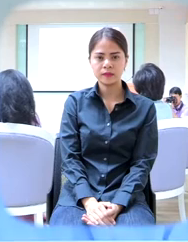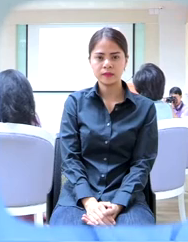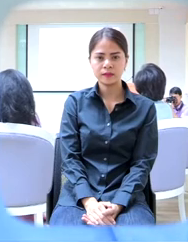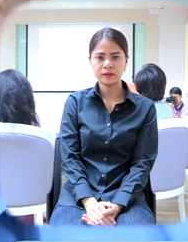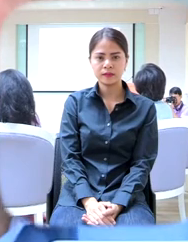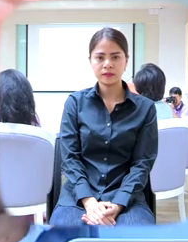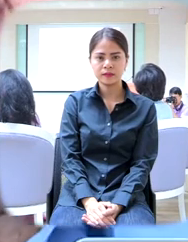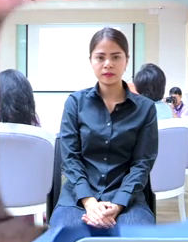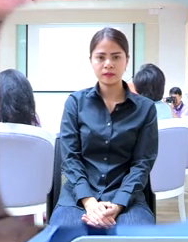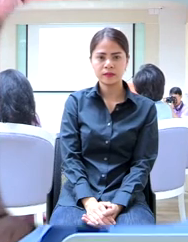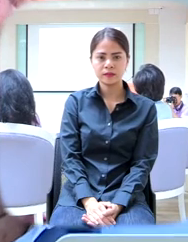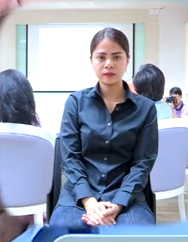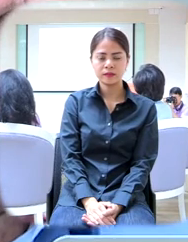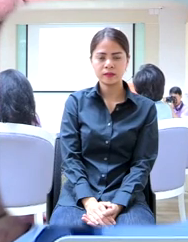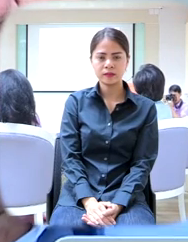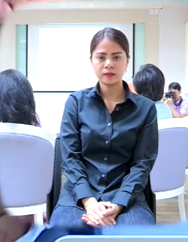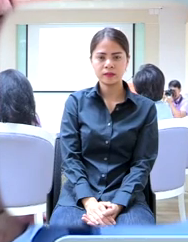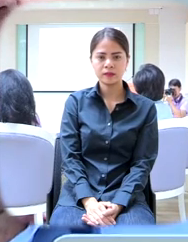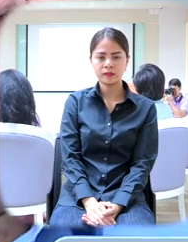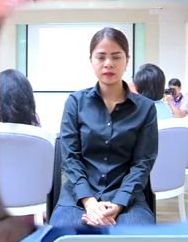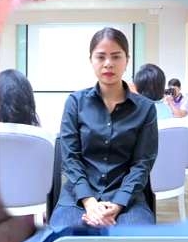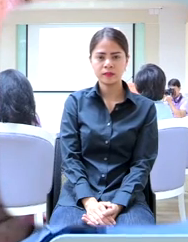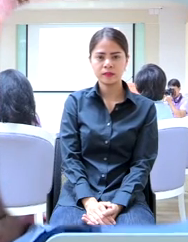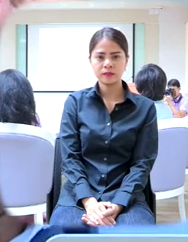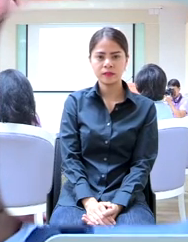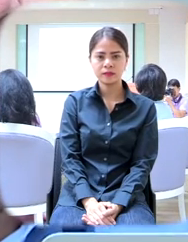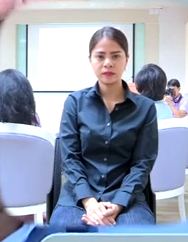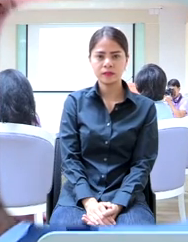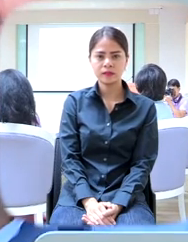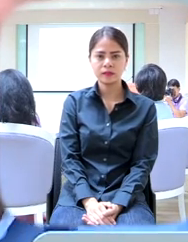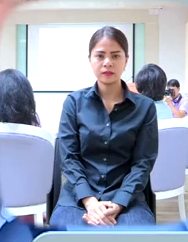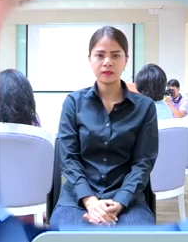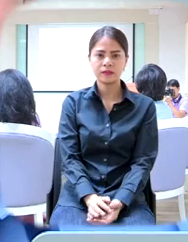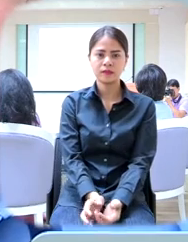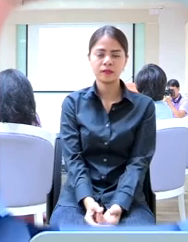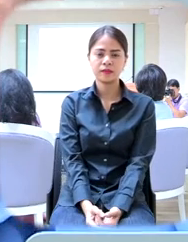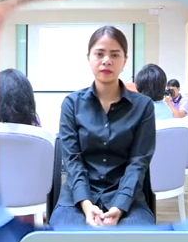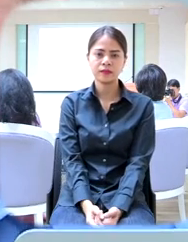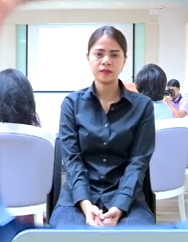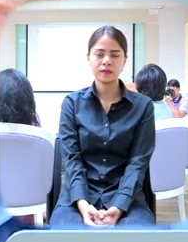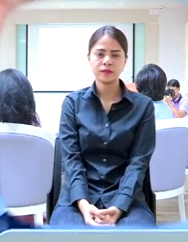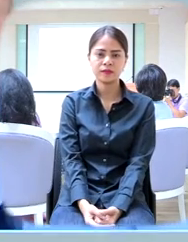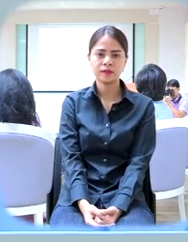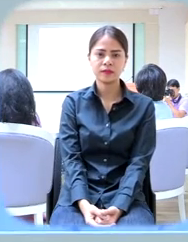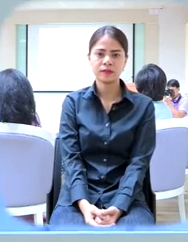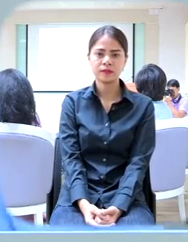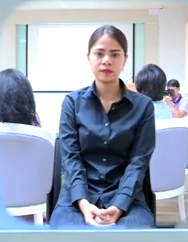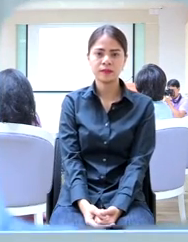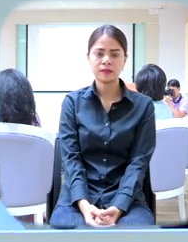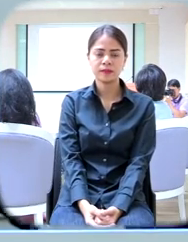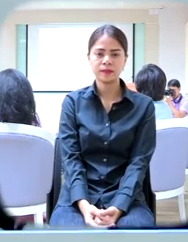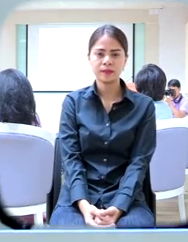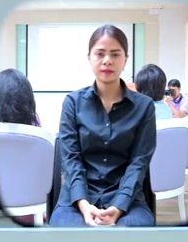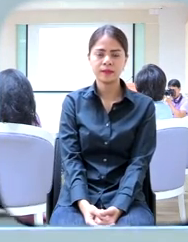the references given in early Siamese literature. The practice of giving references is